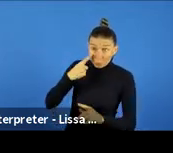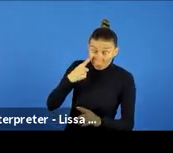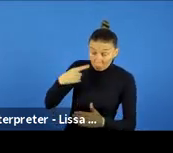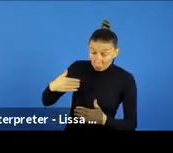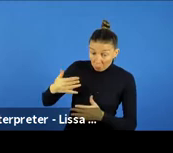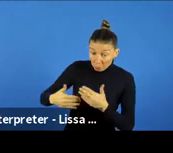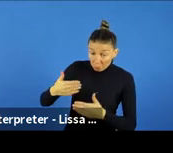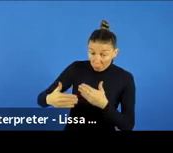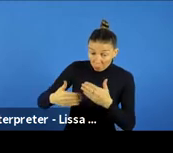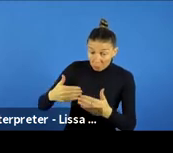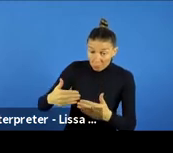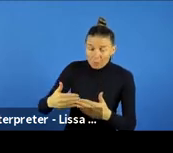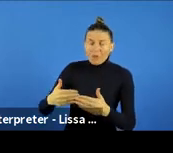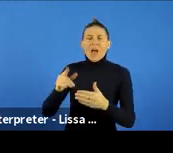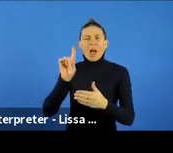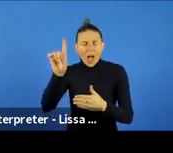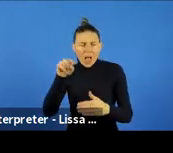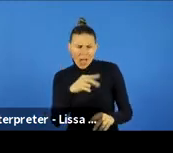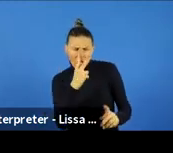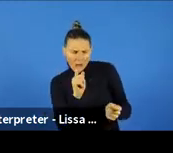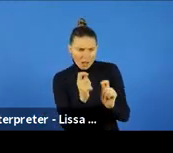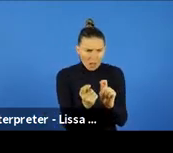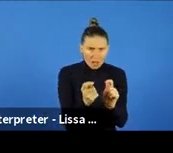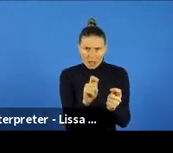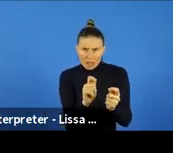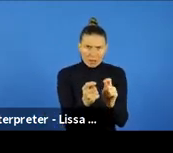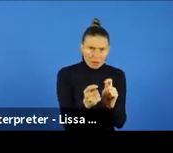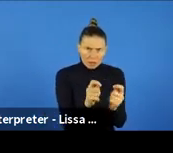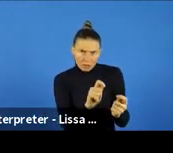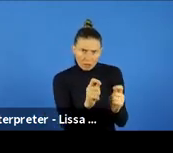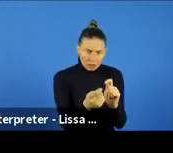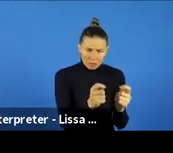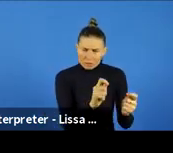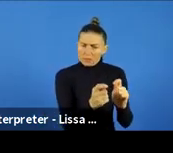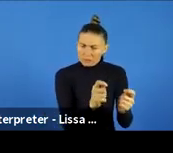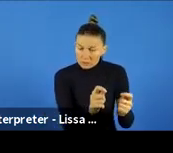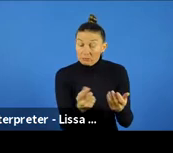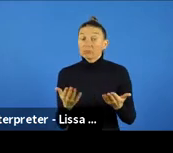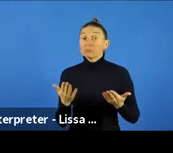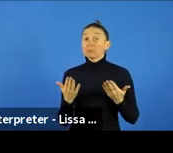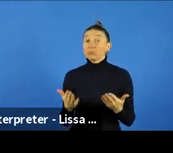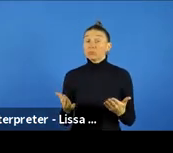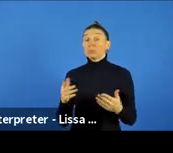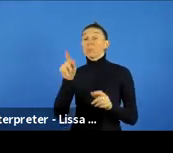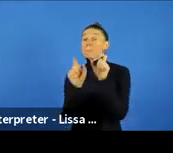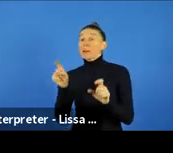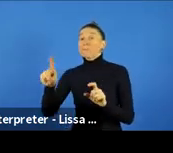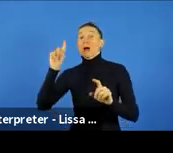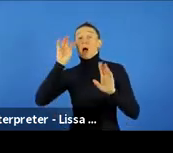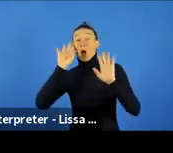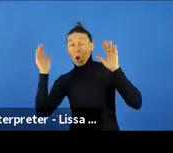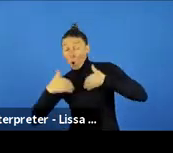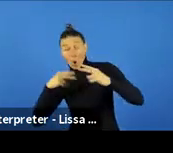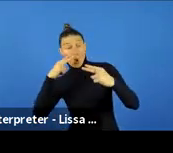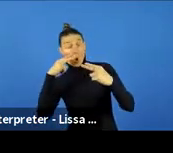new adaptations. Currently, we are working on how to help people with autism or people with loss